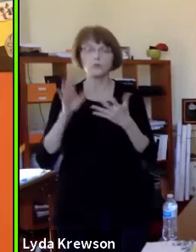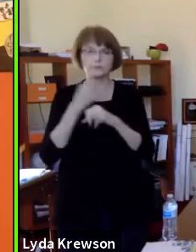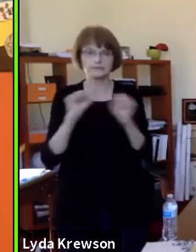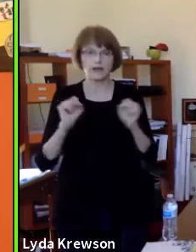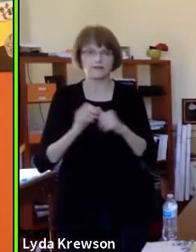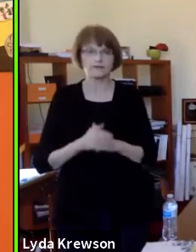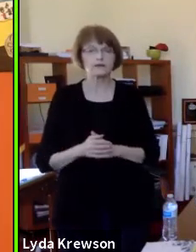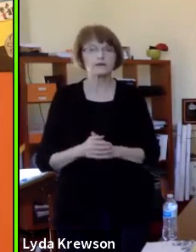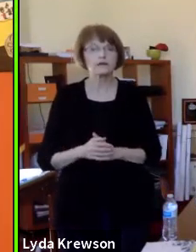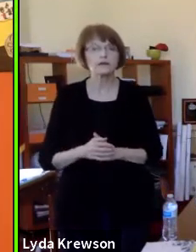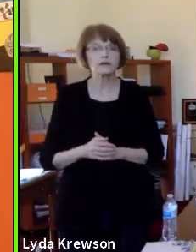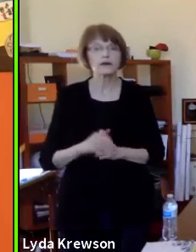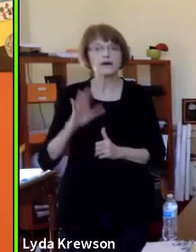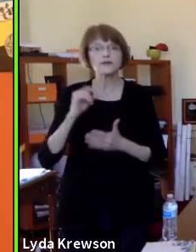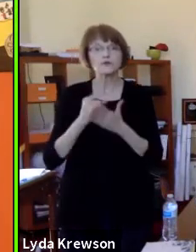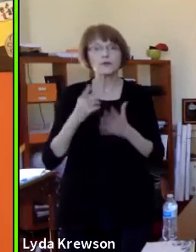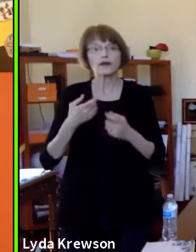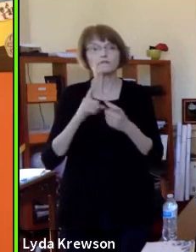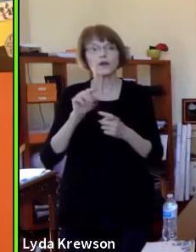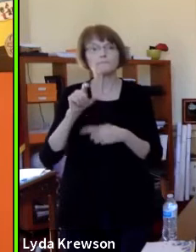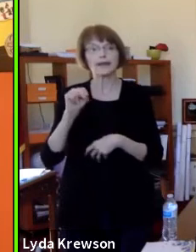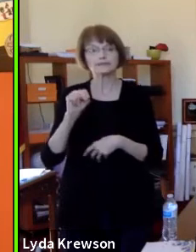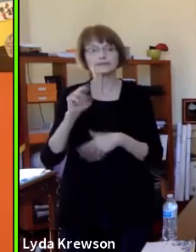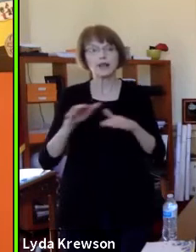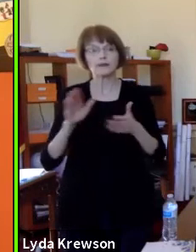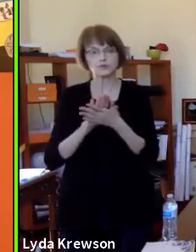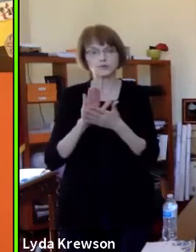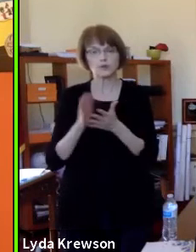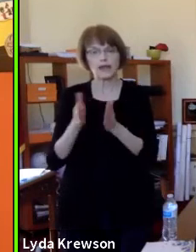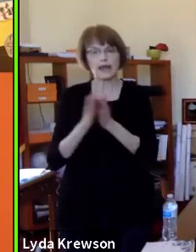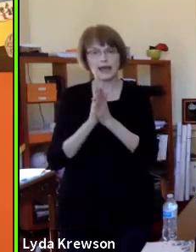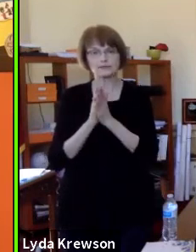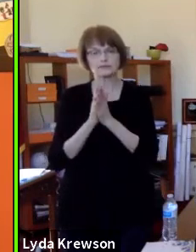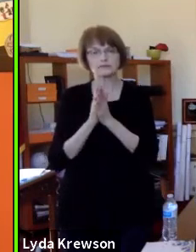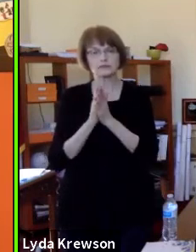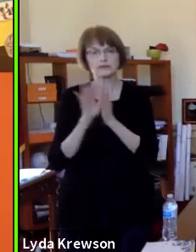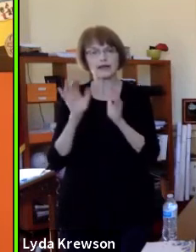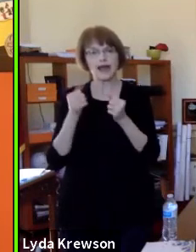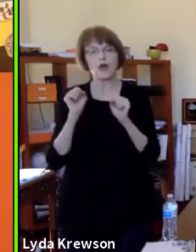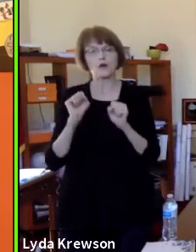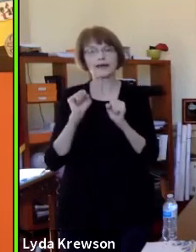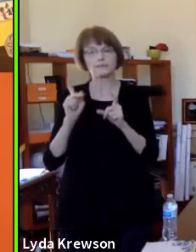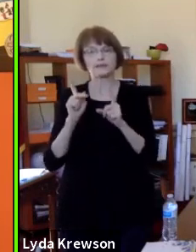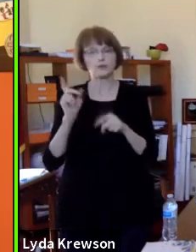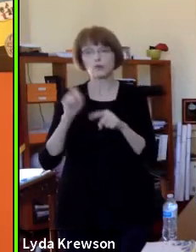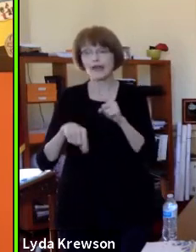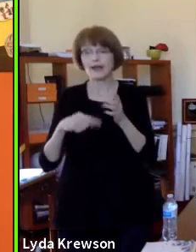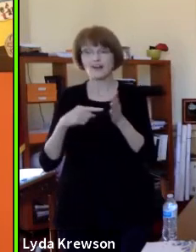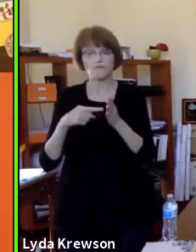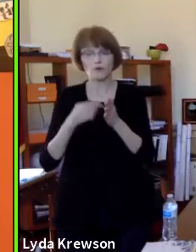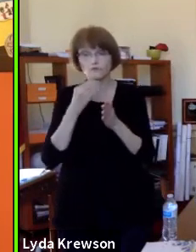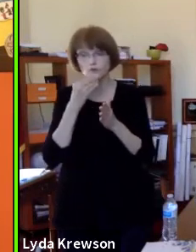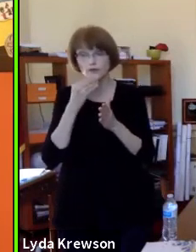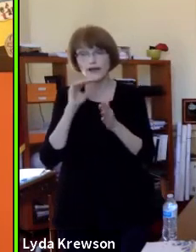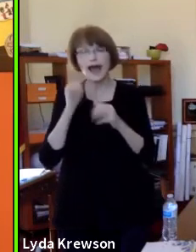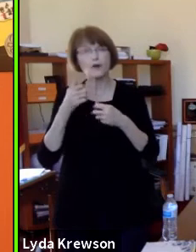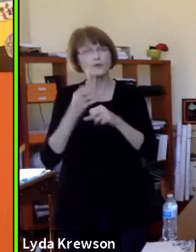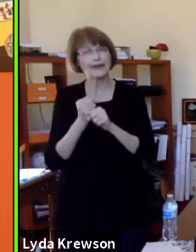Lorena, 5th grader from Mason Elementary, asks, how are people who can't afford food getting